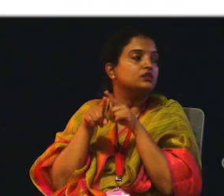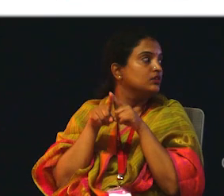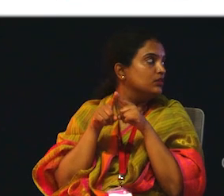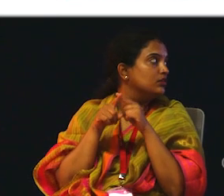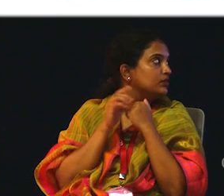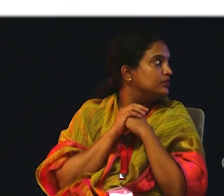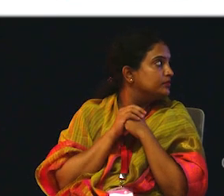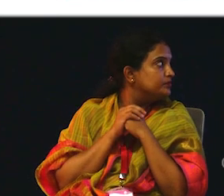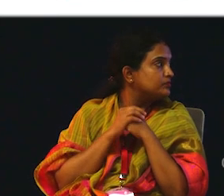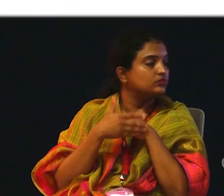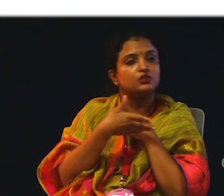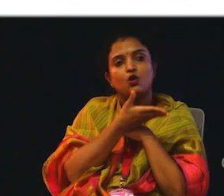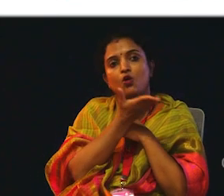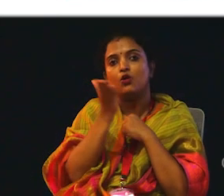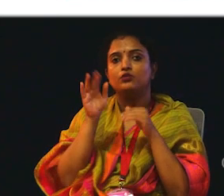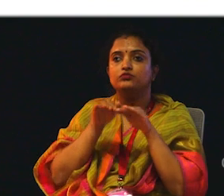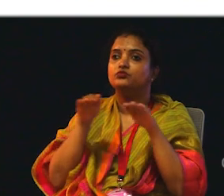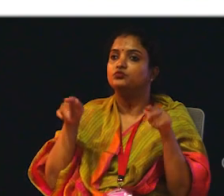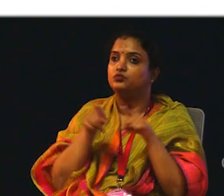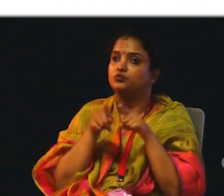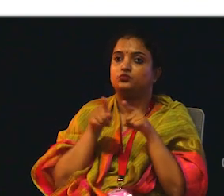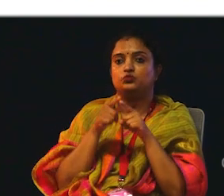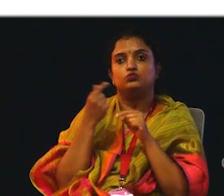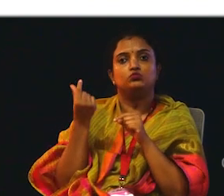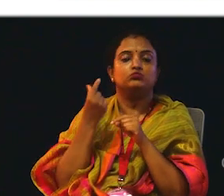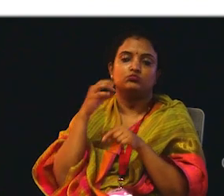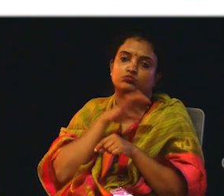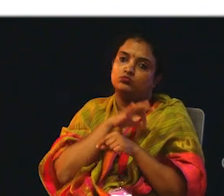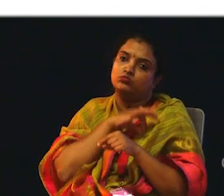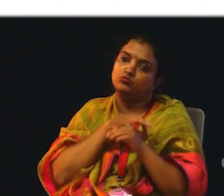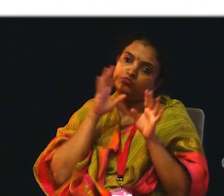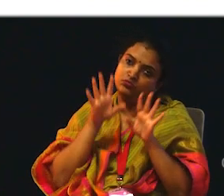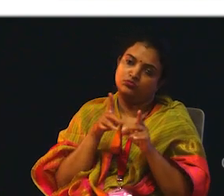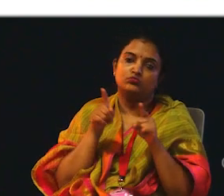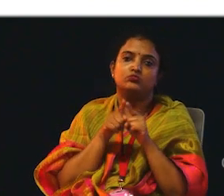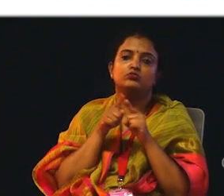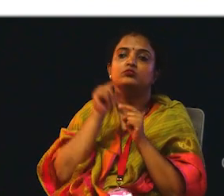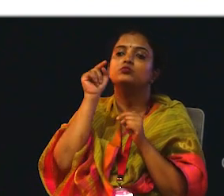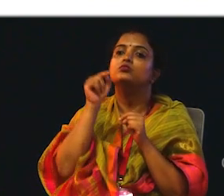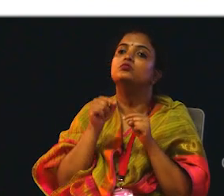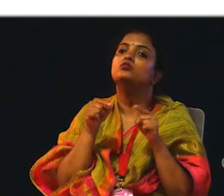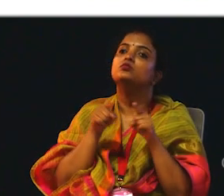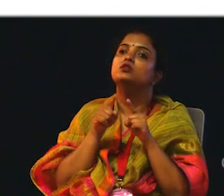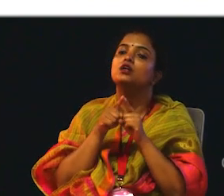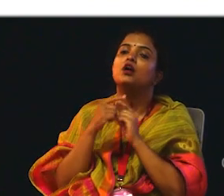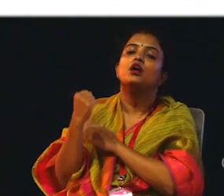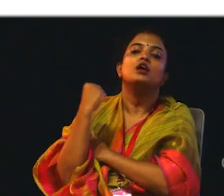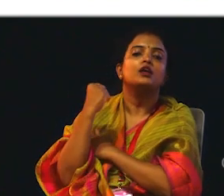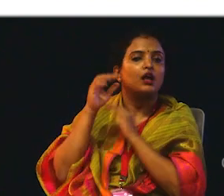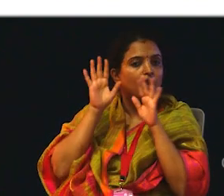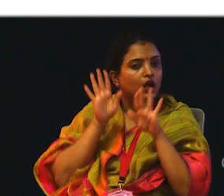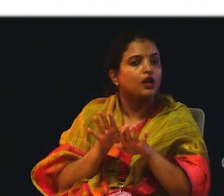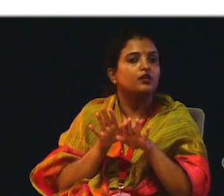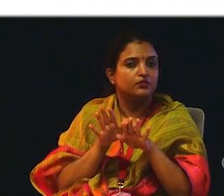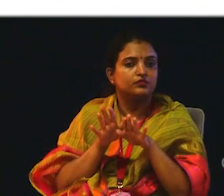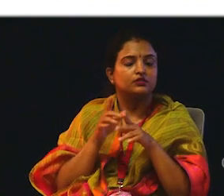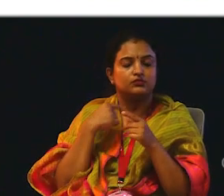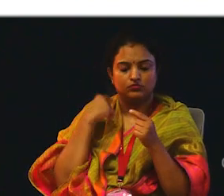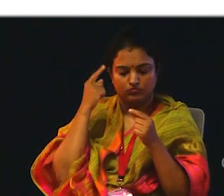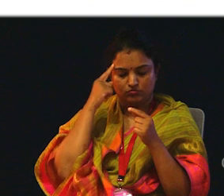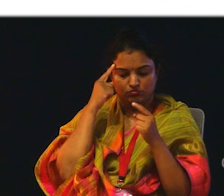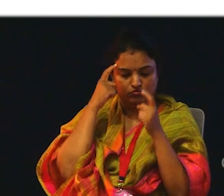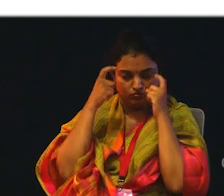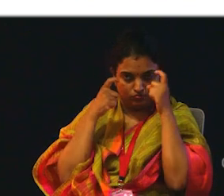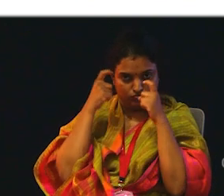All students can benefit when instruction is aimed at improving their capacity to think